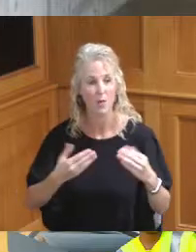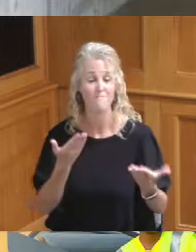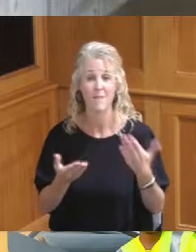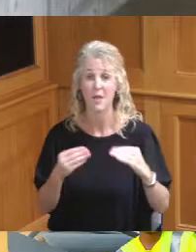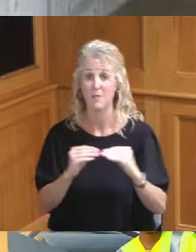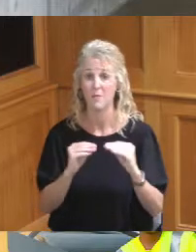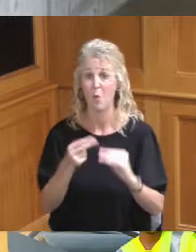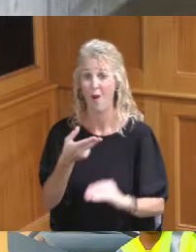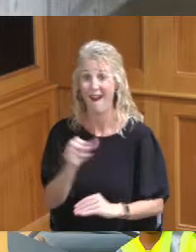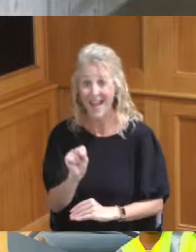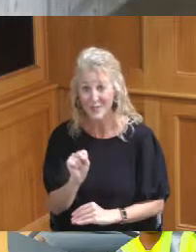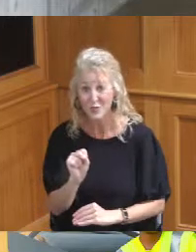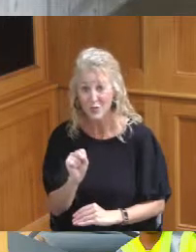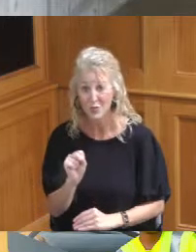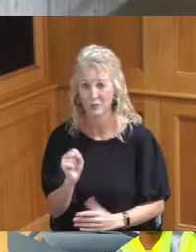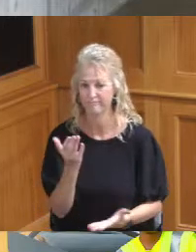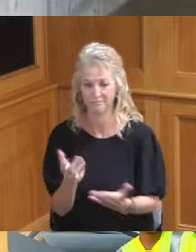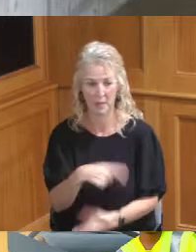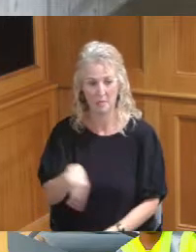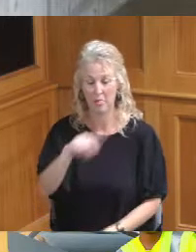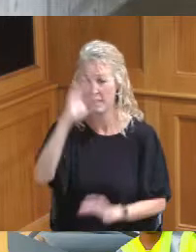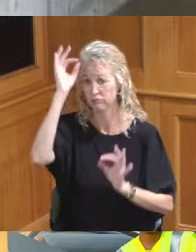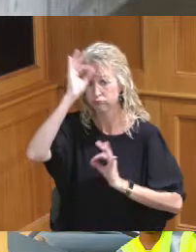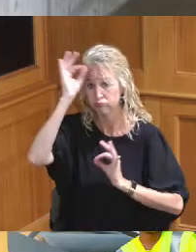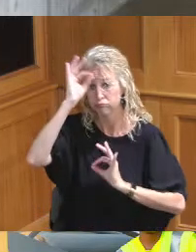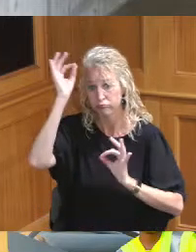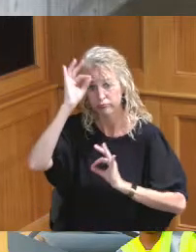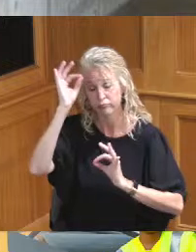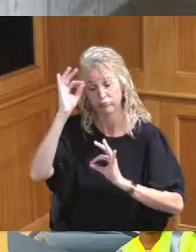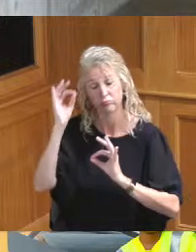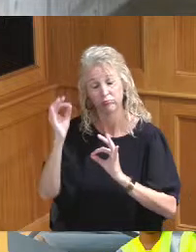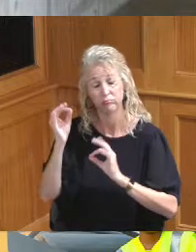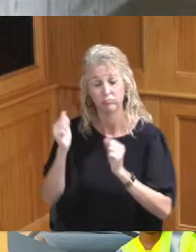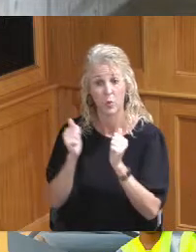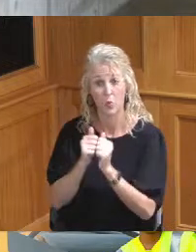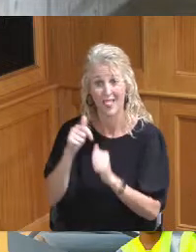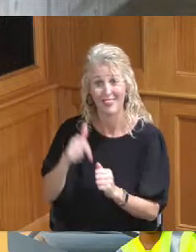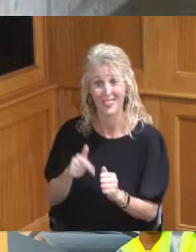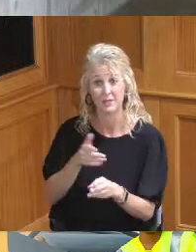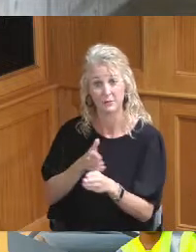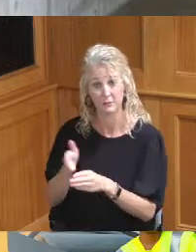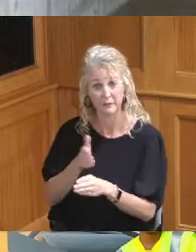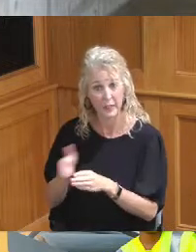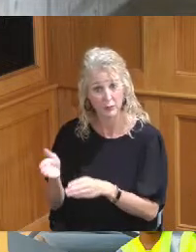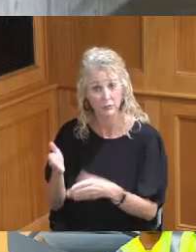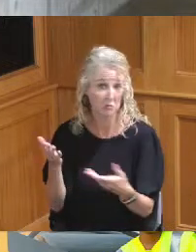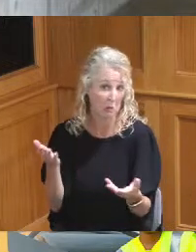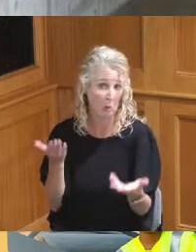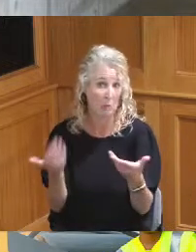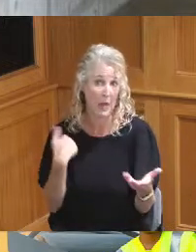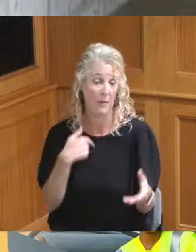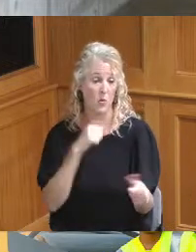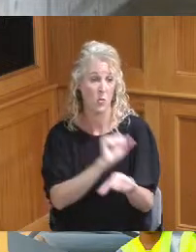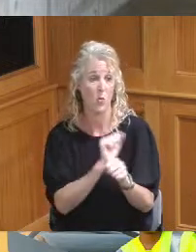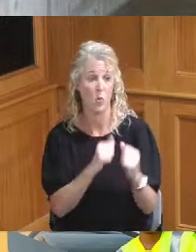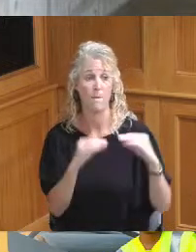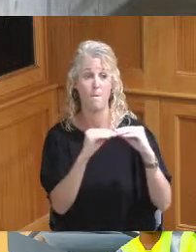school graduates that may not know about the opportunities in construction and building and construction trade unions.